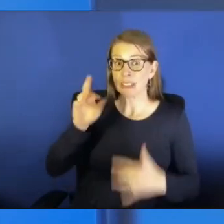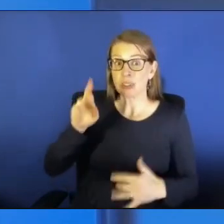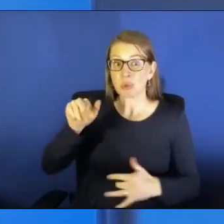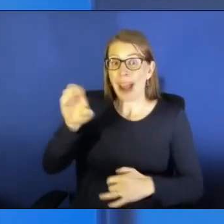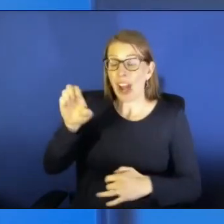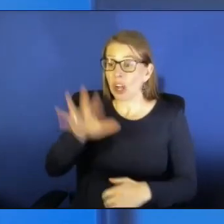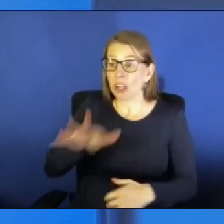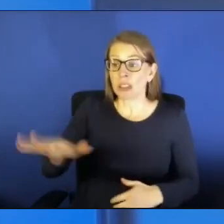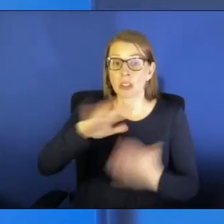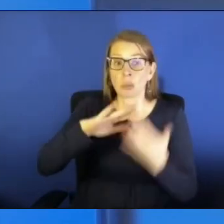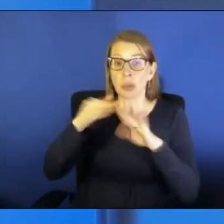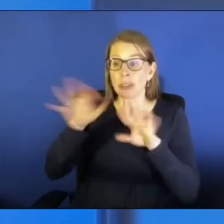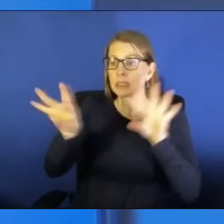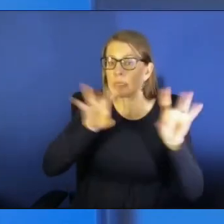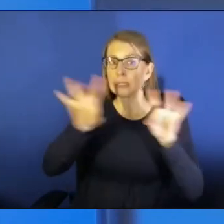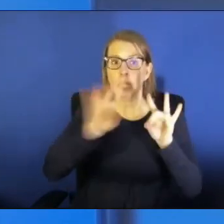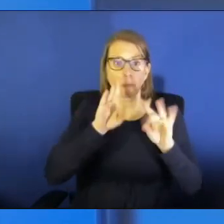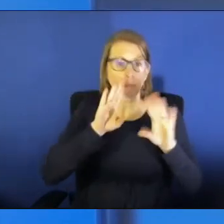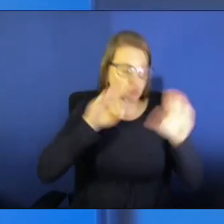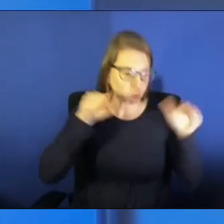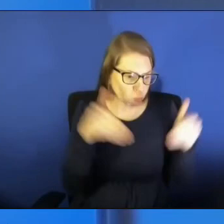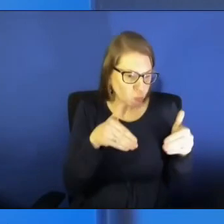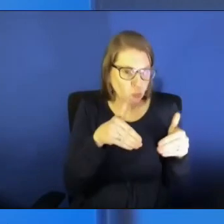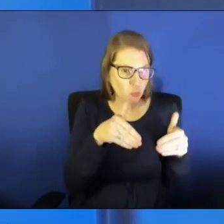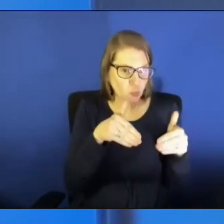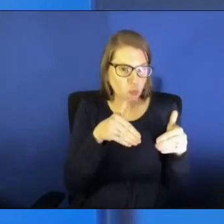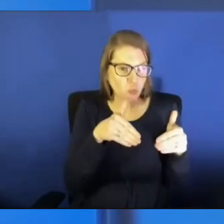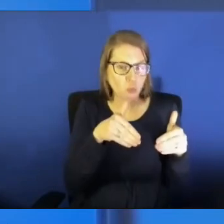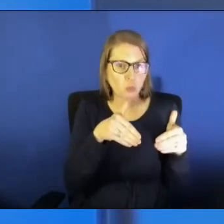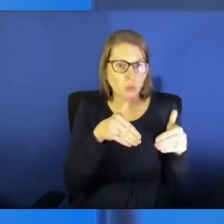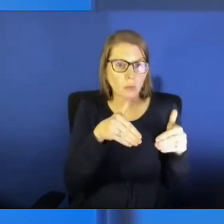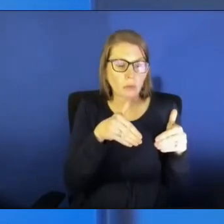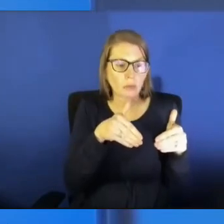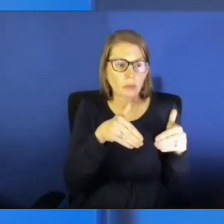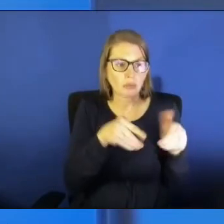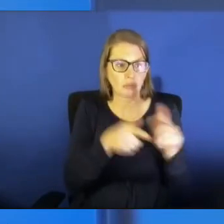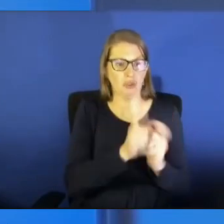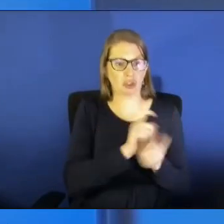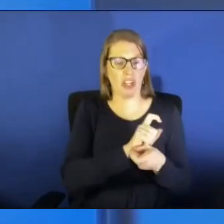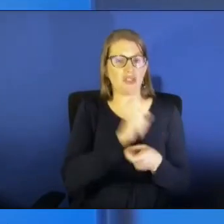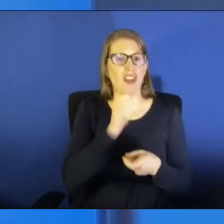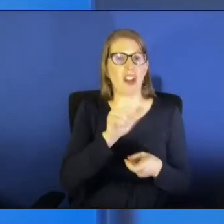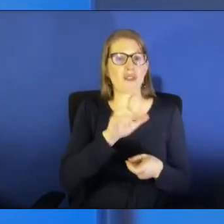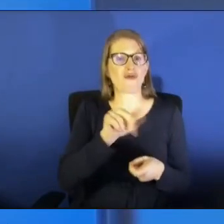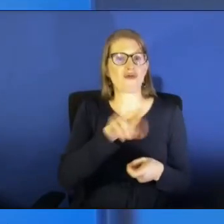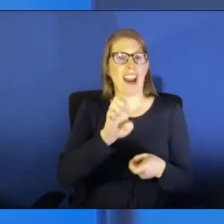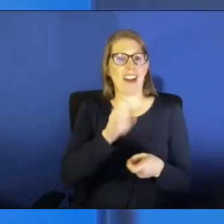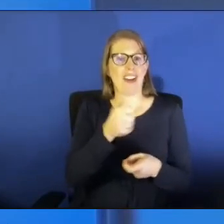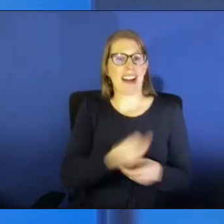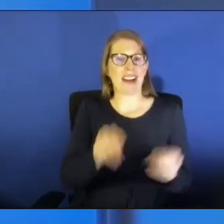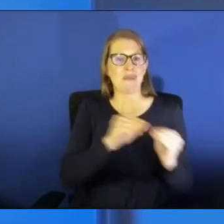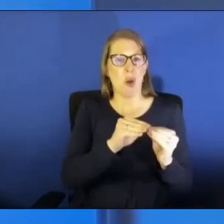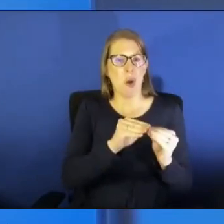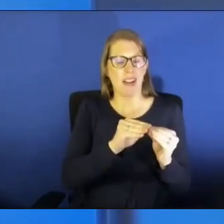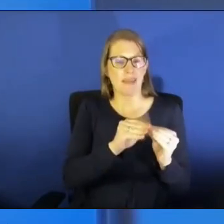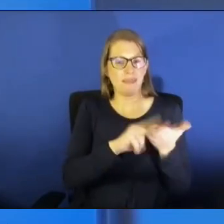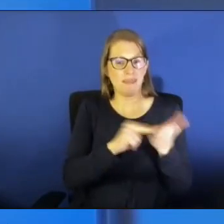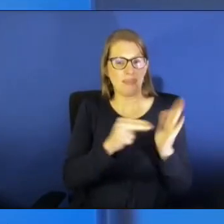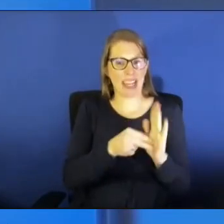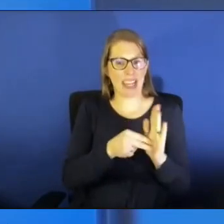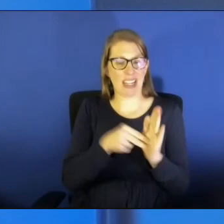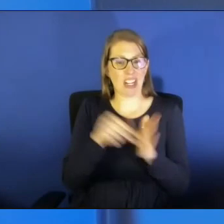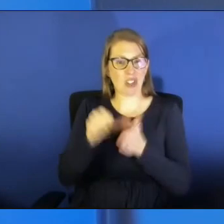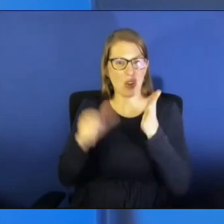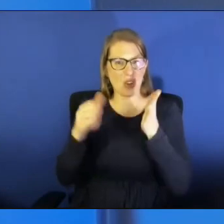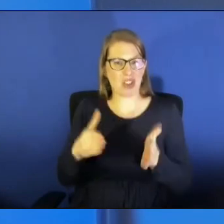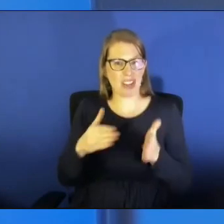and we centralize them and we turn them so they're not rare. A place that can support a surgeon who everything that I